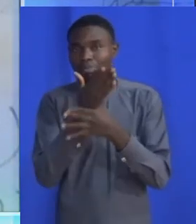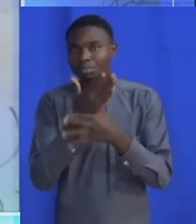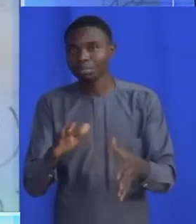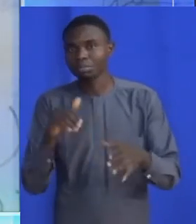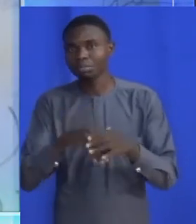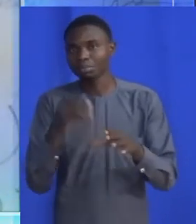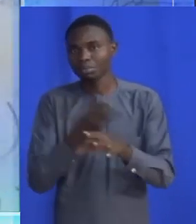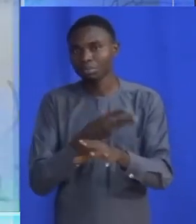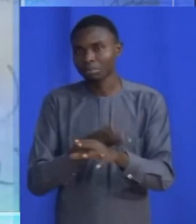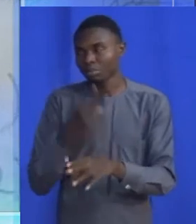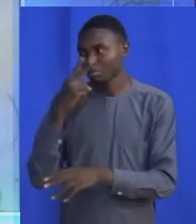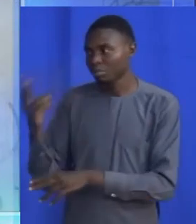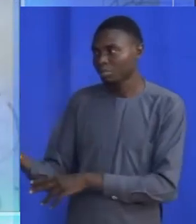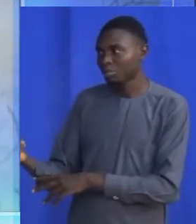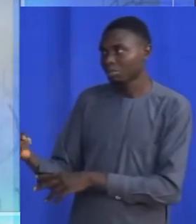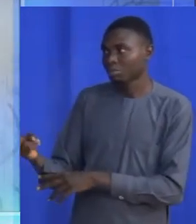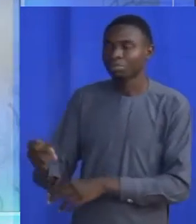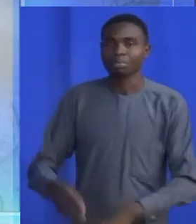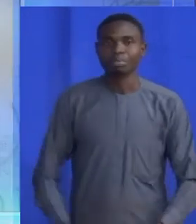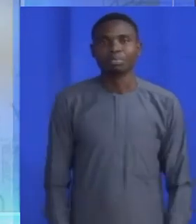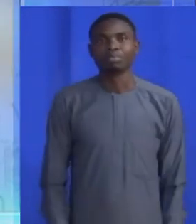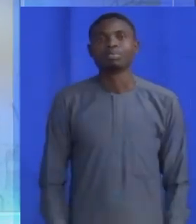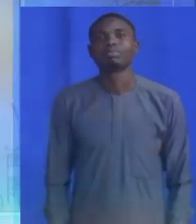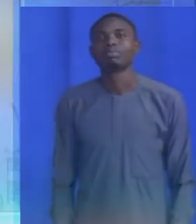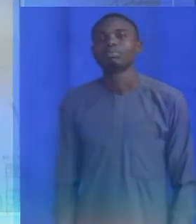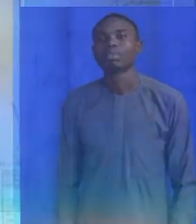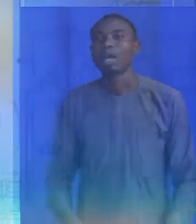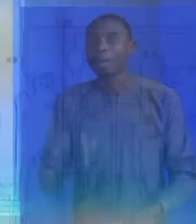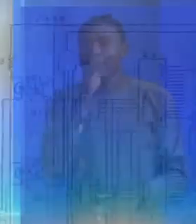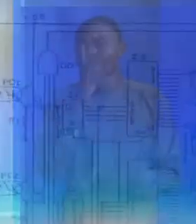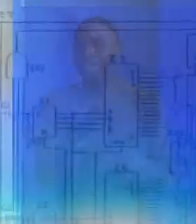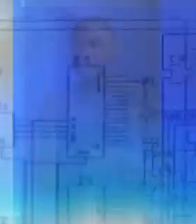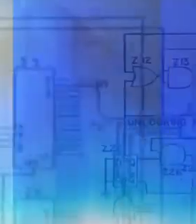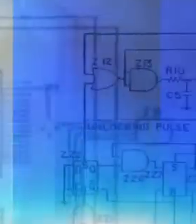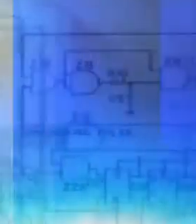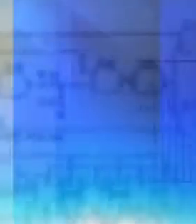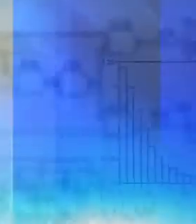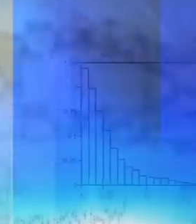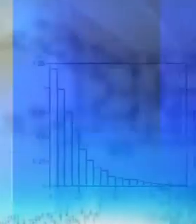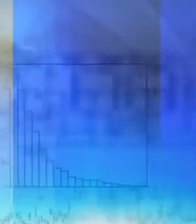this number or you send it to my WhatsApp, I will get it and we answer your questions.